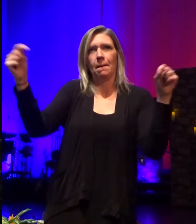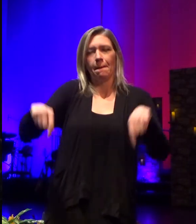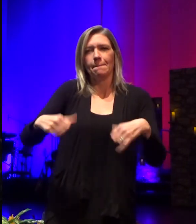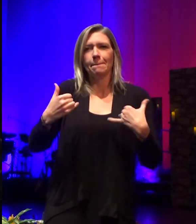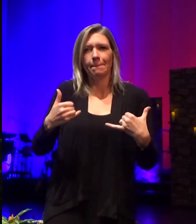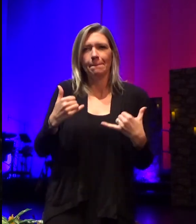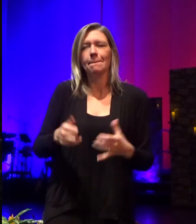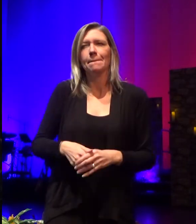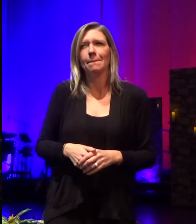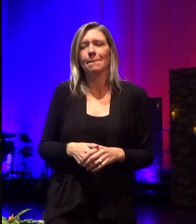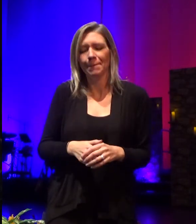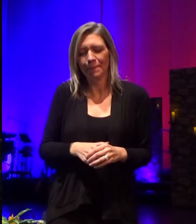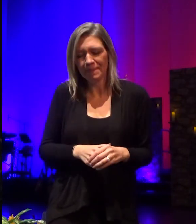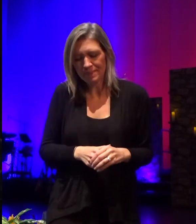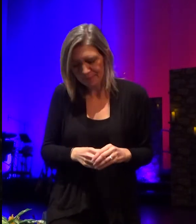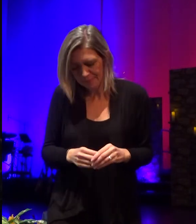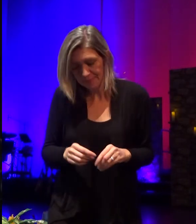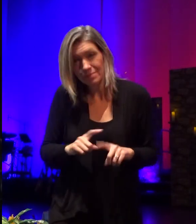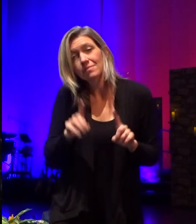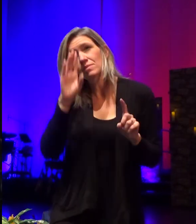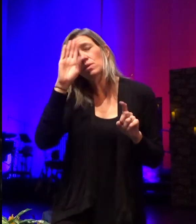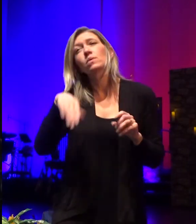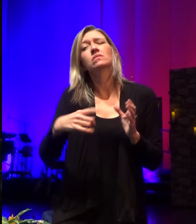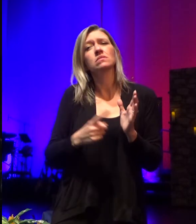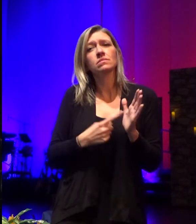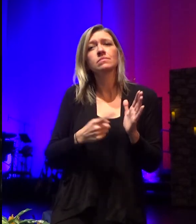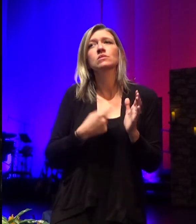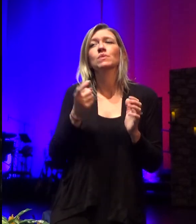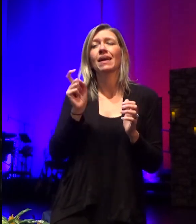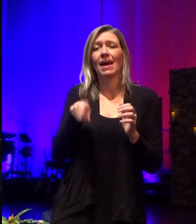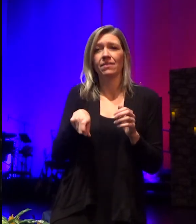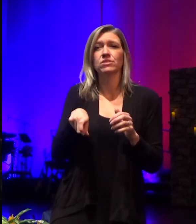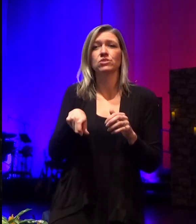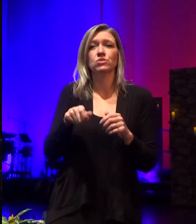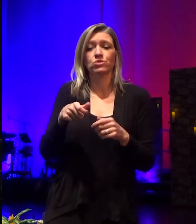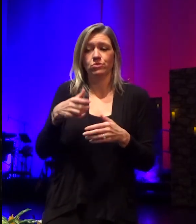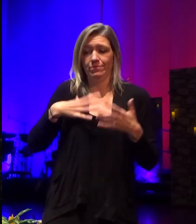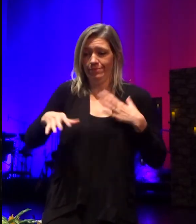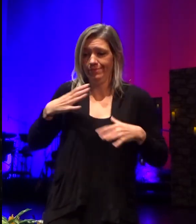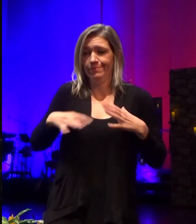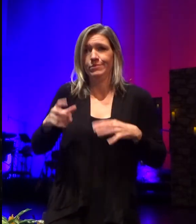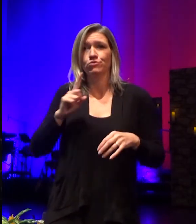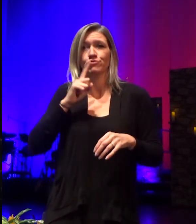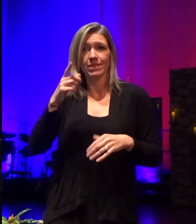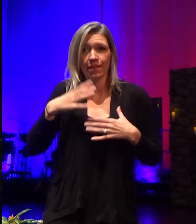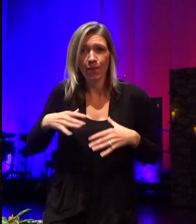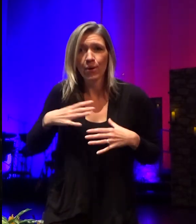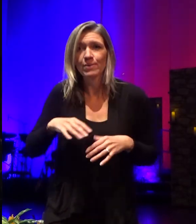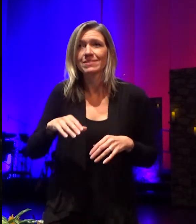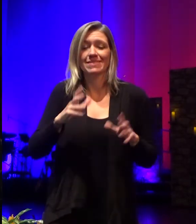for that. But you know, there comes a time when we got to get out of our pajamas and get back in life, you know?